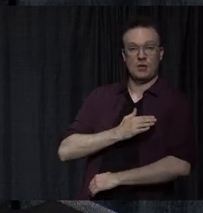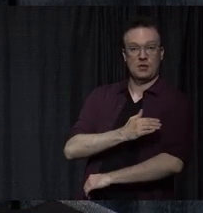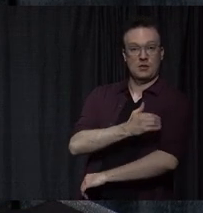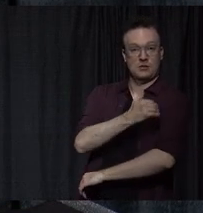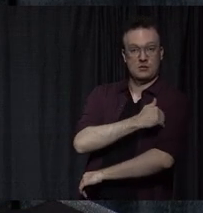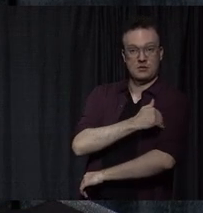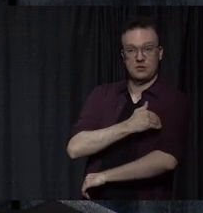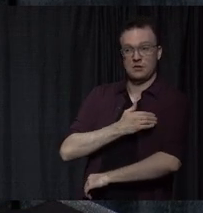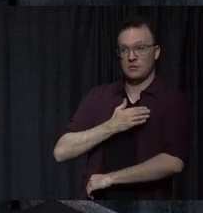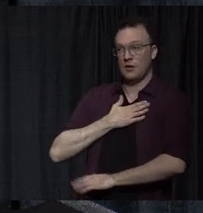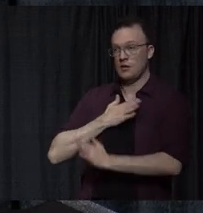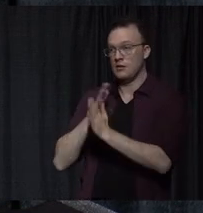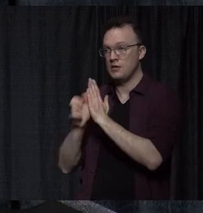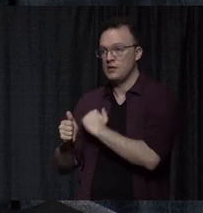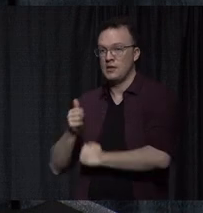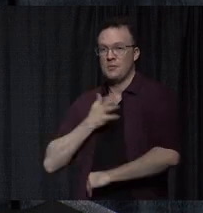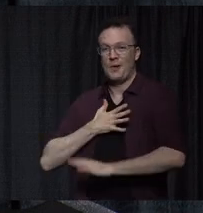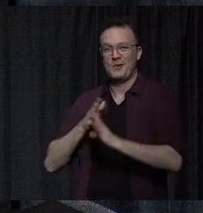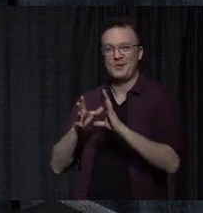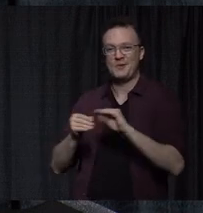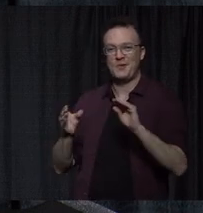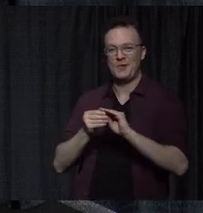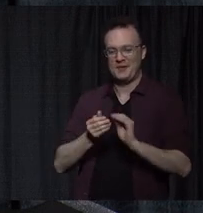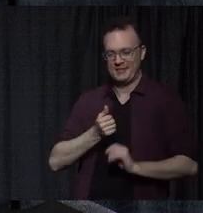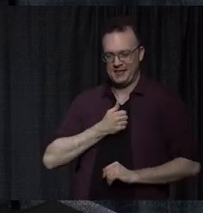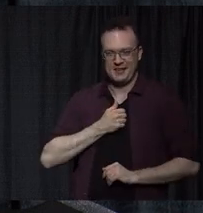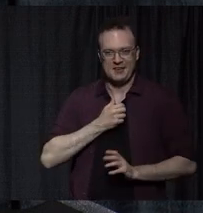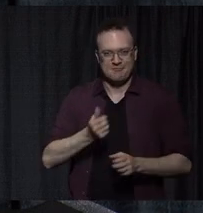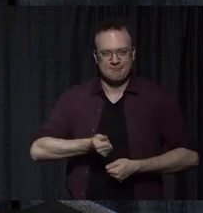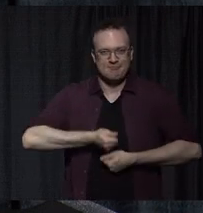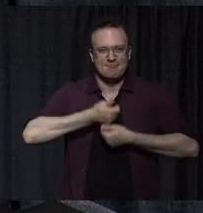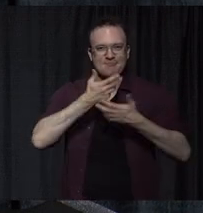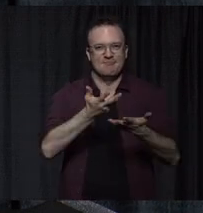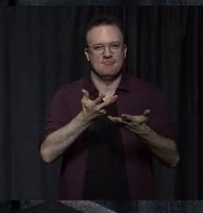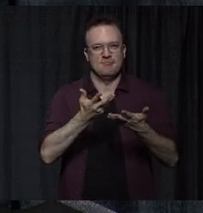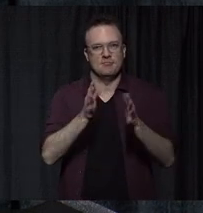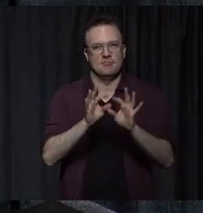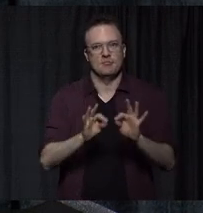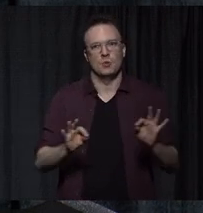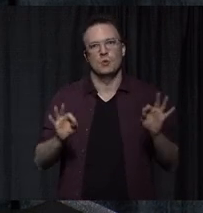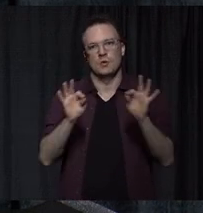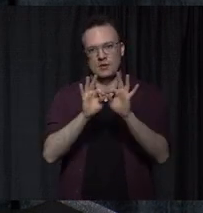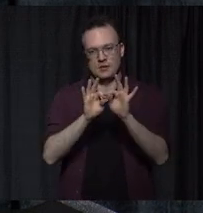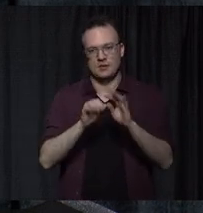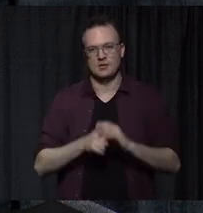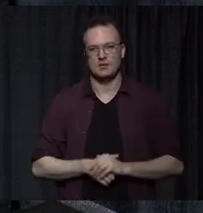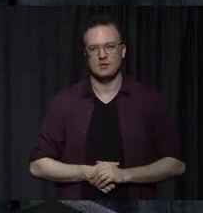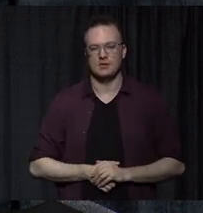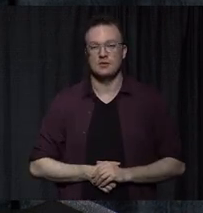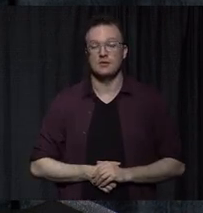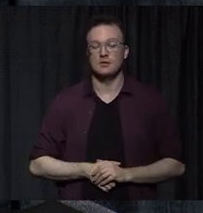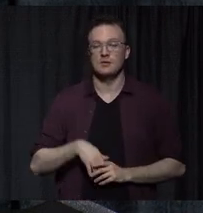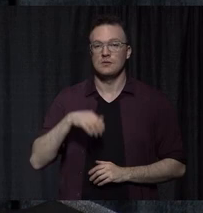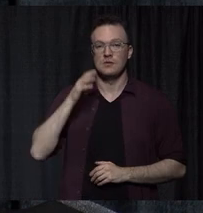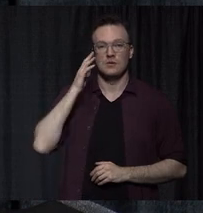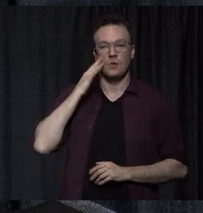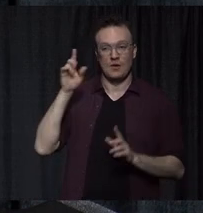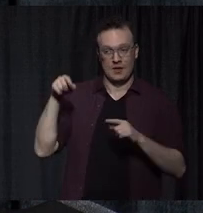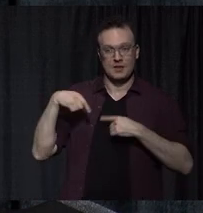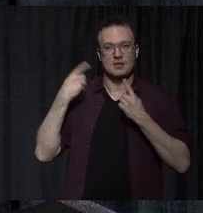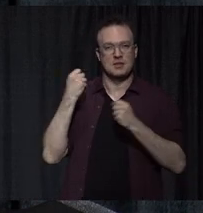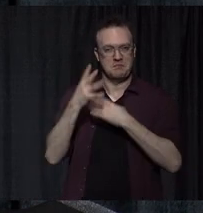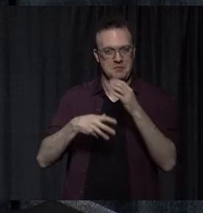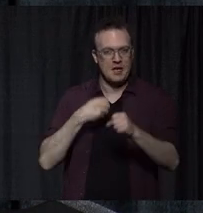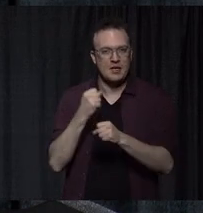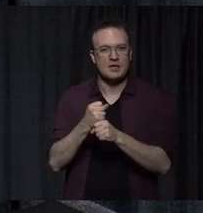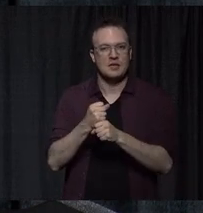is crucial. Being able to tell them for ourselves is crucial. With time and experience, I've been able to embrace